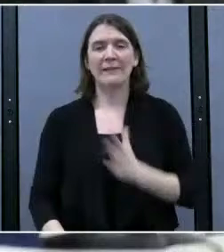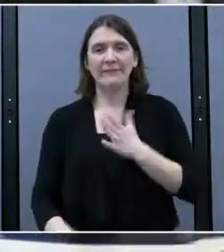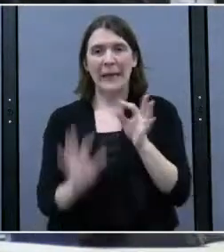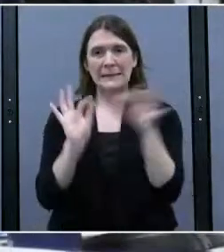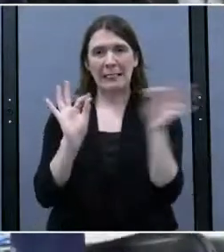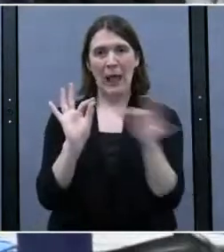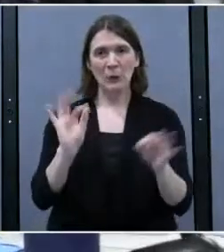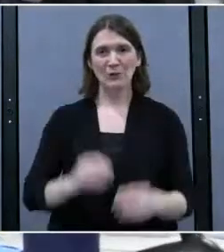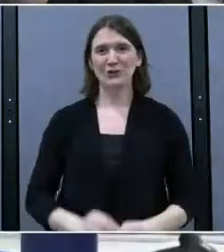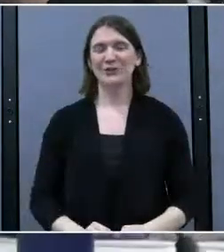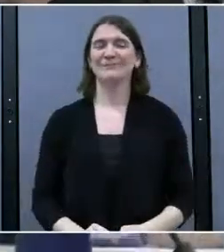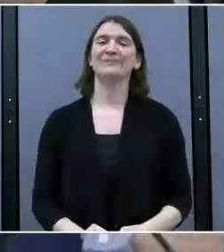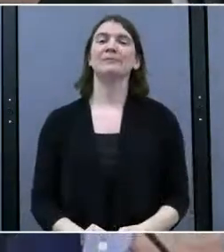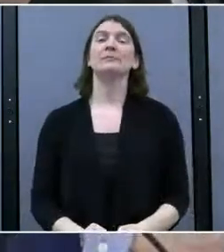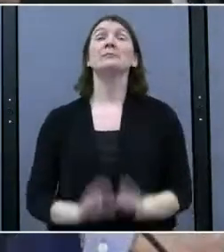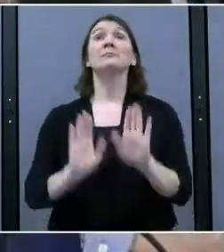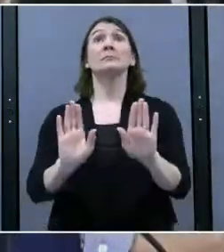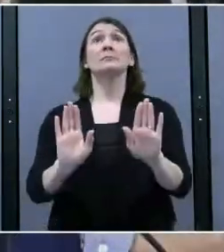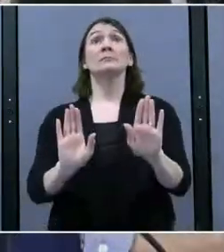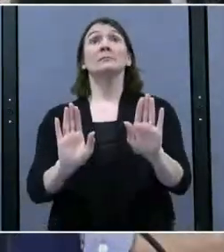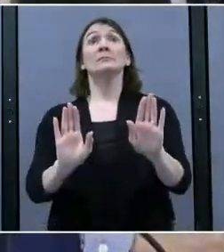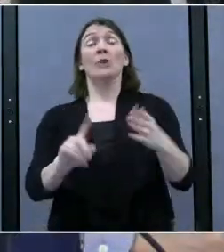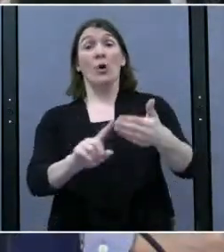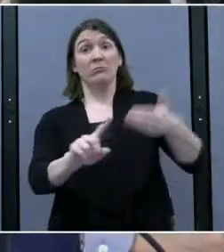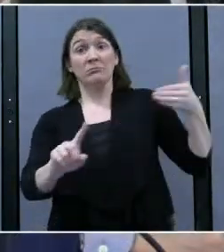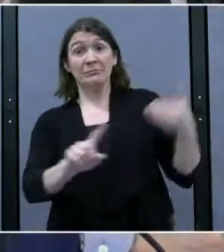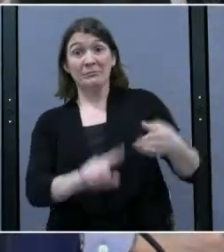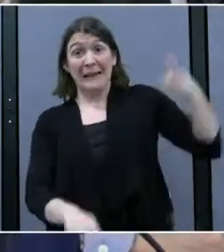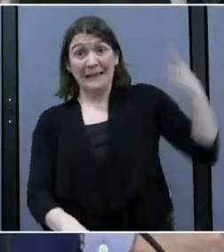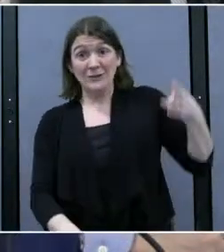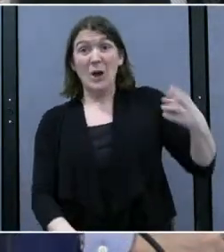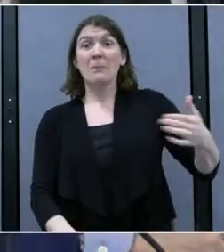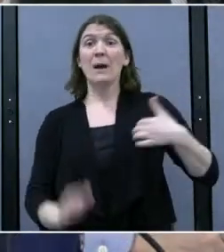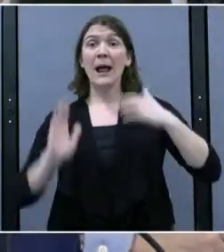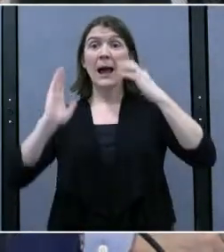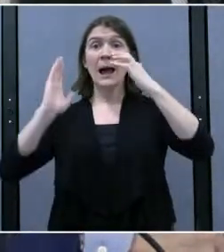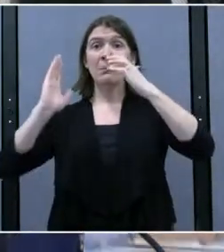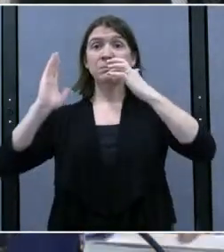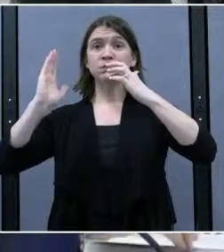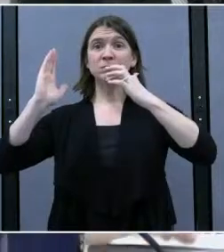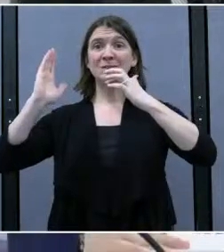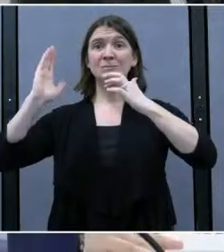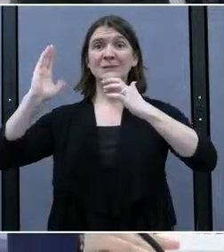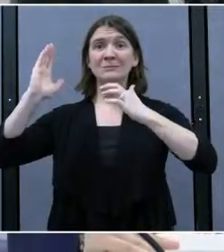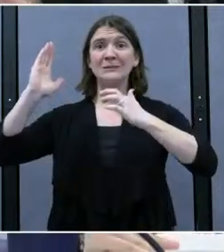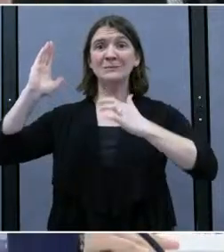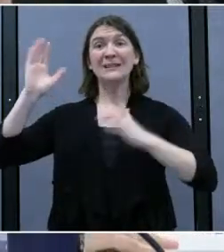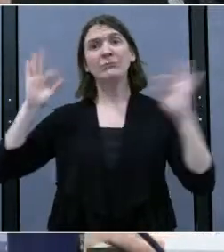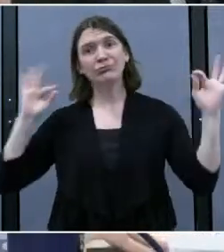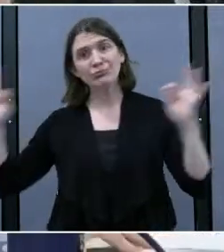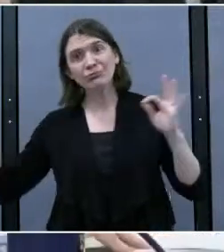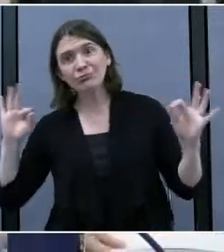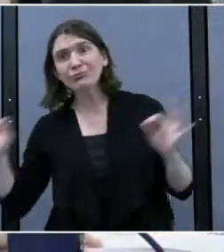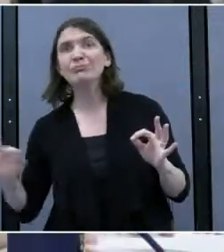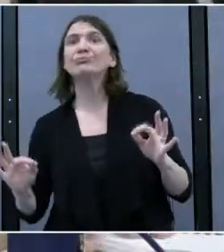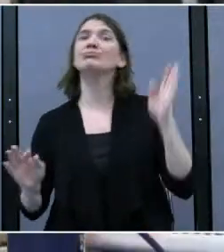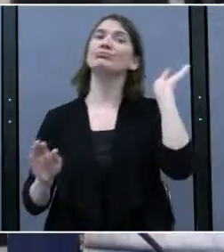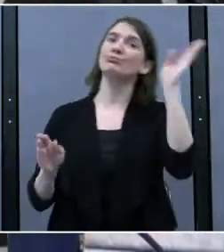And so historically, there's a long-winded budget presentation at this point,